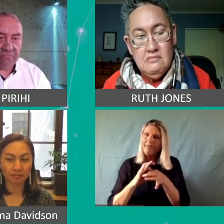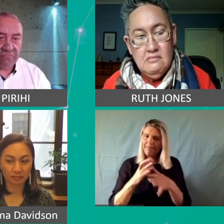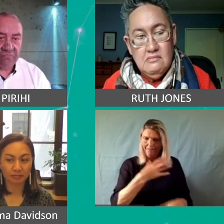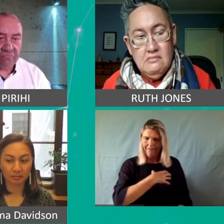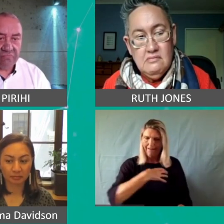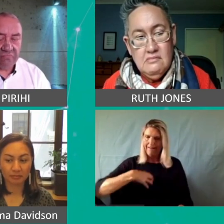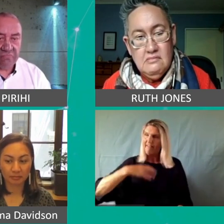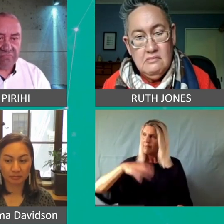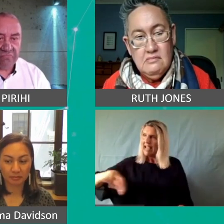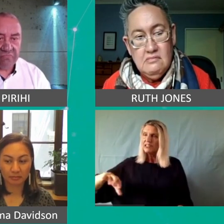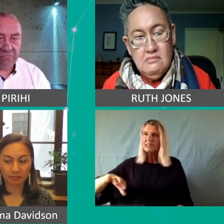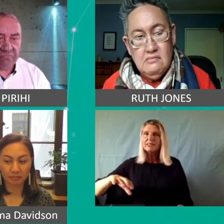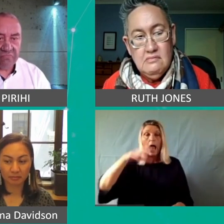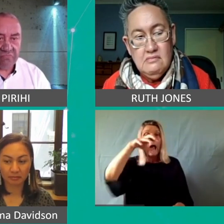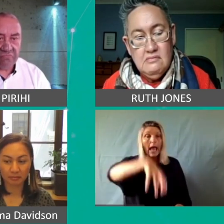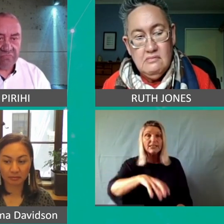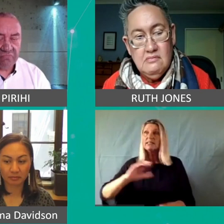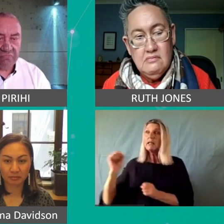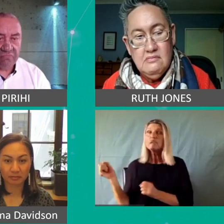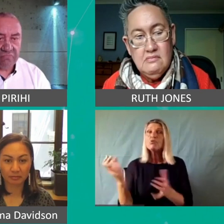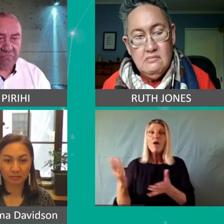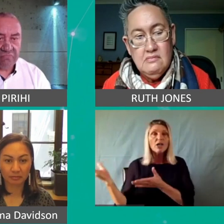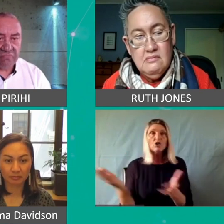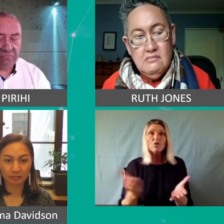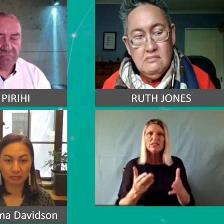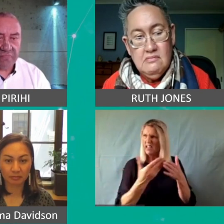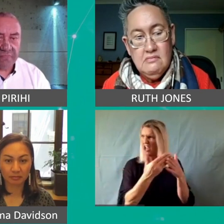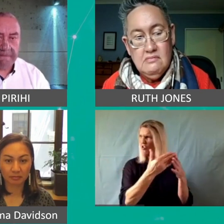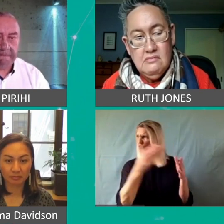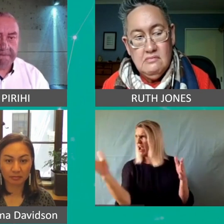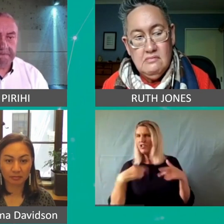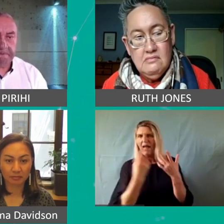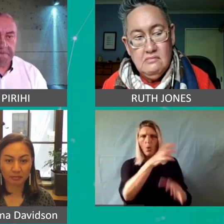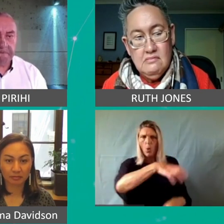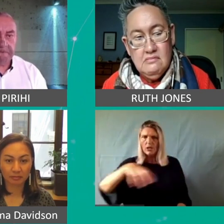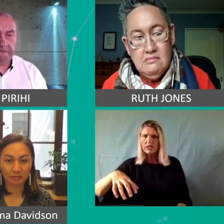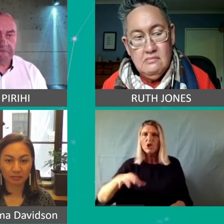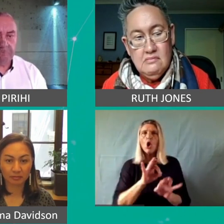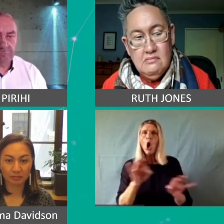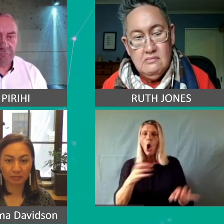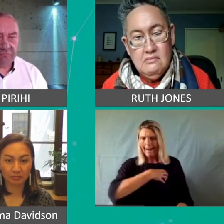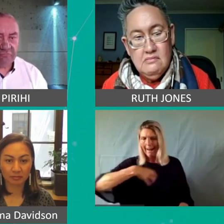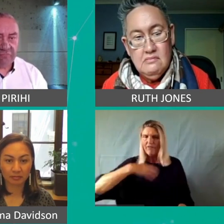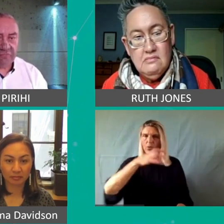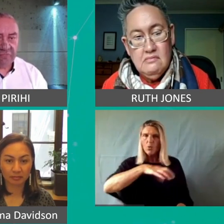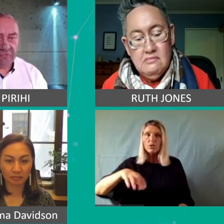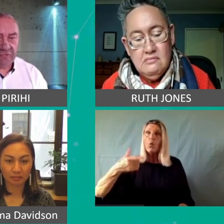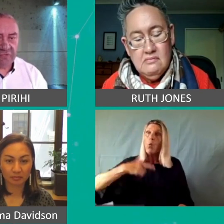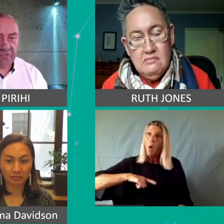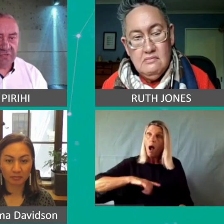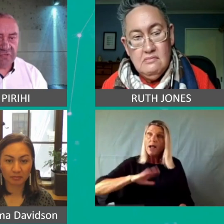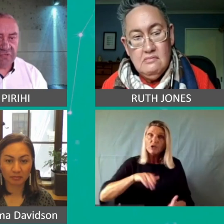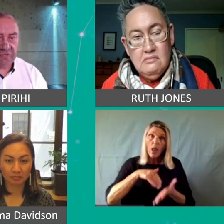service providers, and a range of NGOs and other organisations to actually help support, make